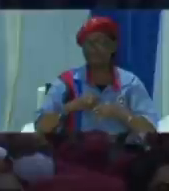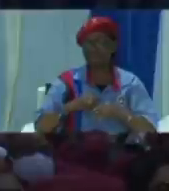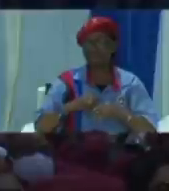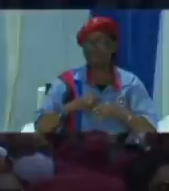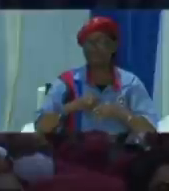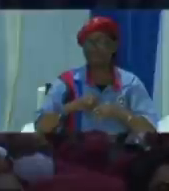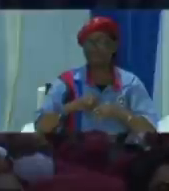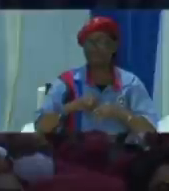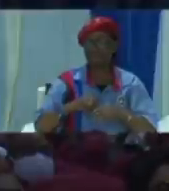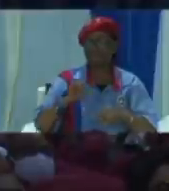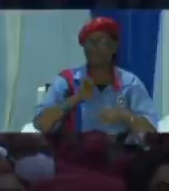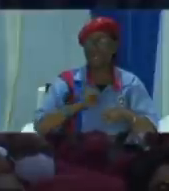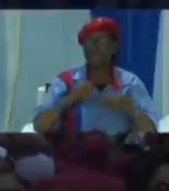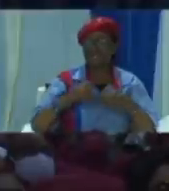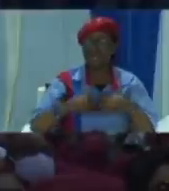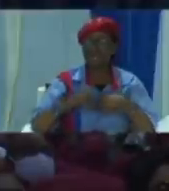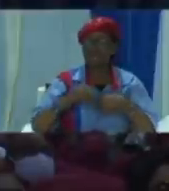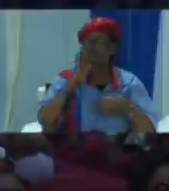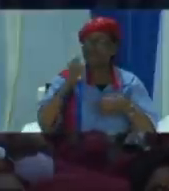told that